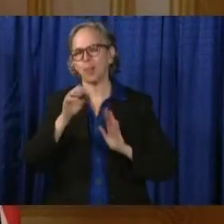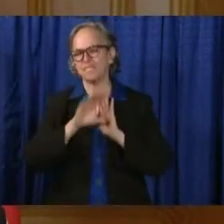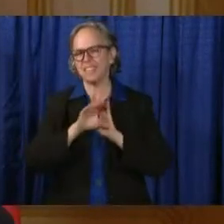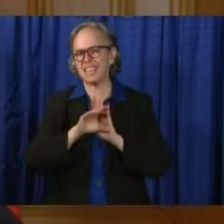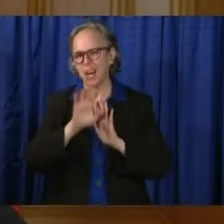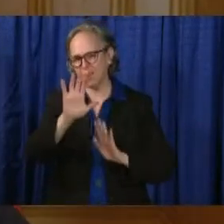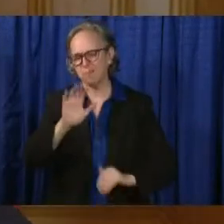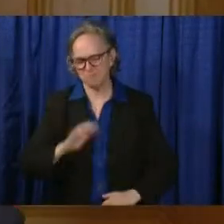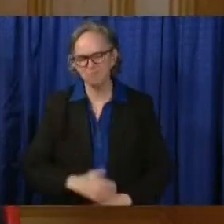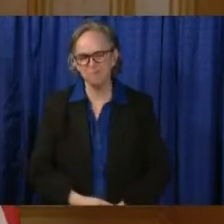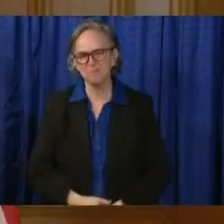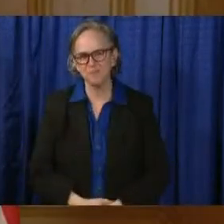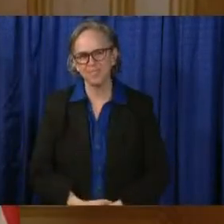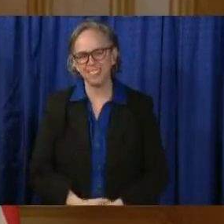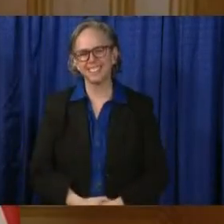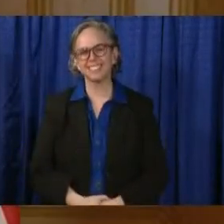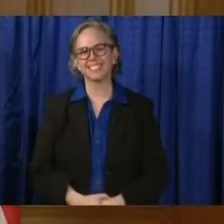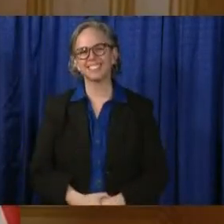Thank you.